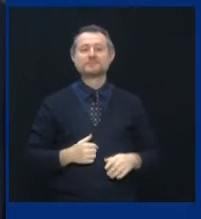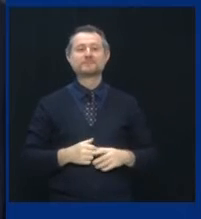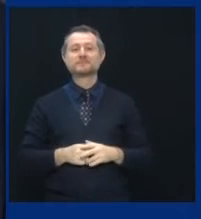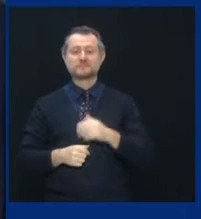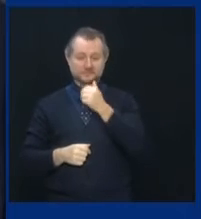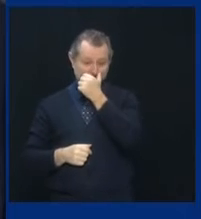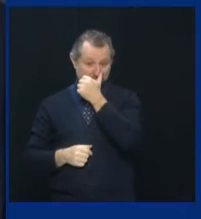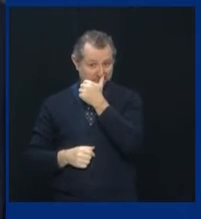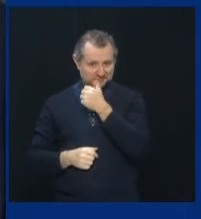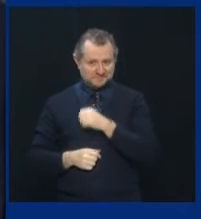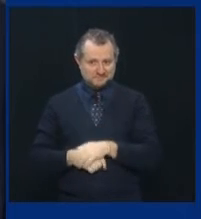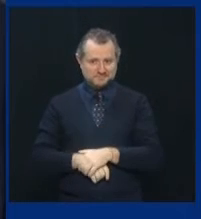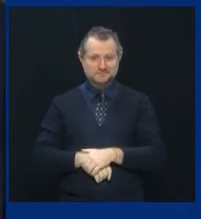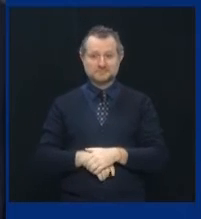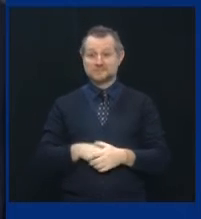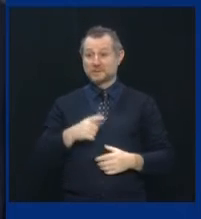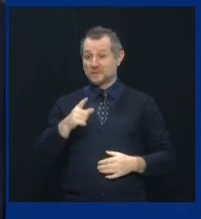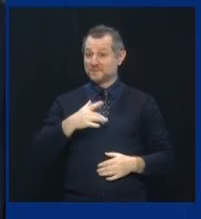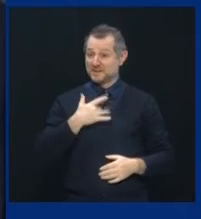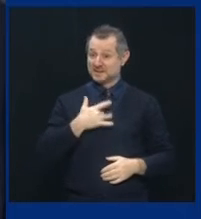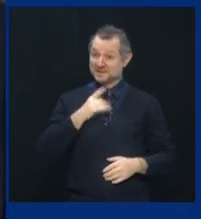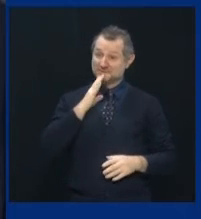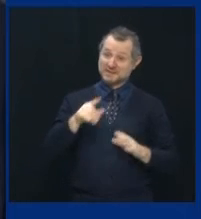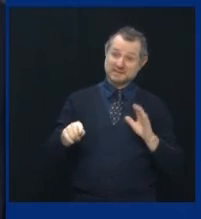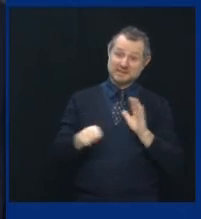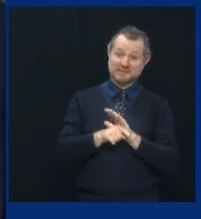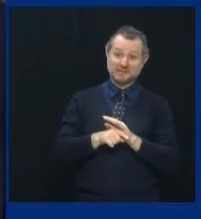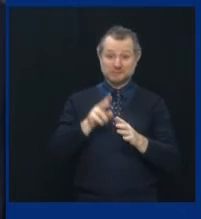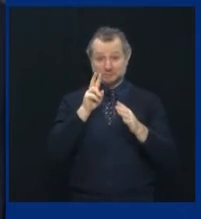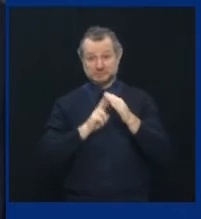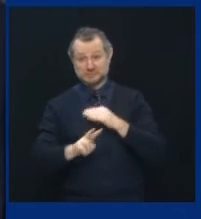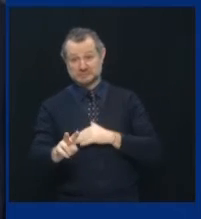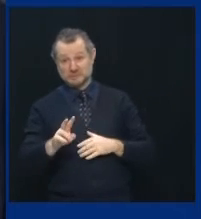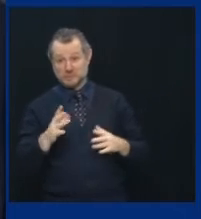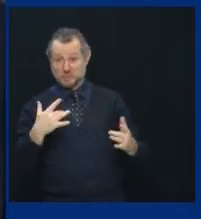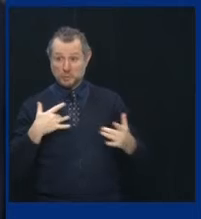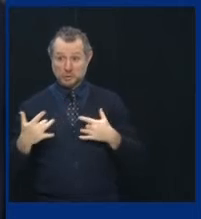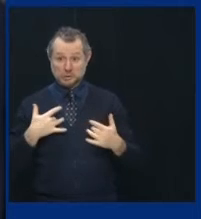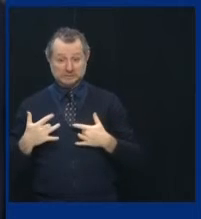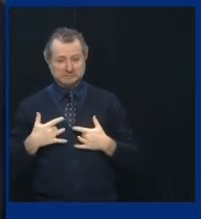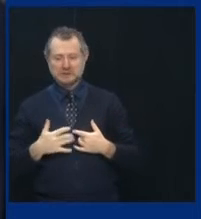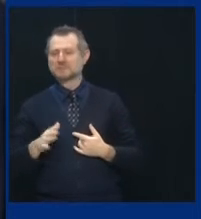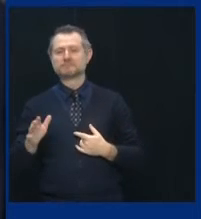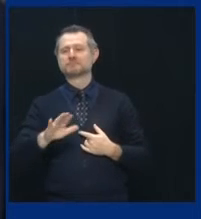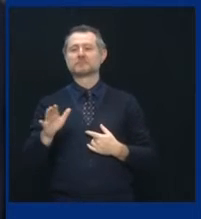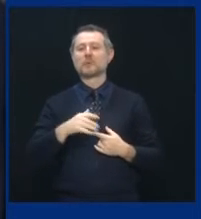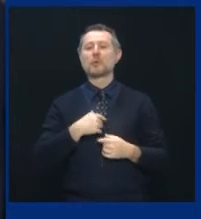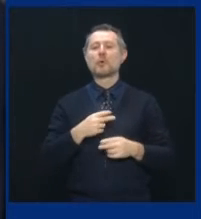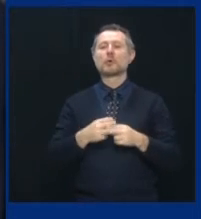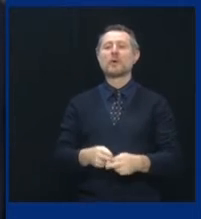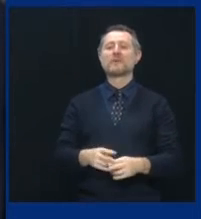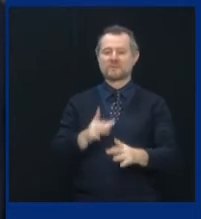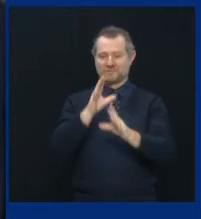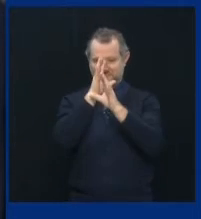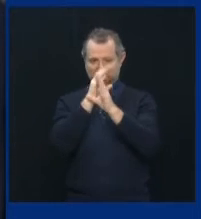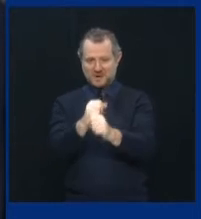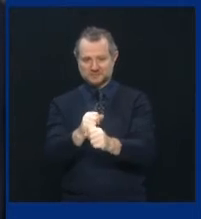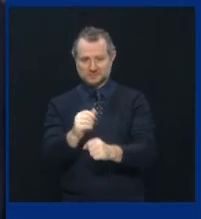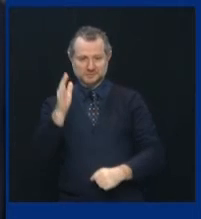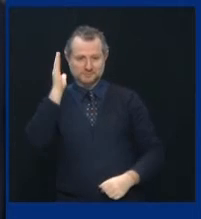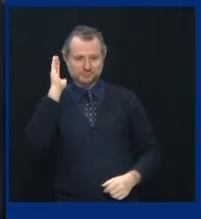shouldn't be ominous, first of all, Dan. It should be intriguing. Look, this is a different